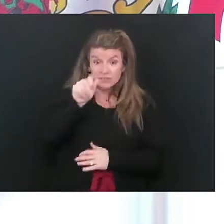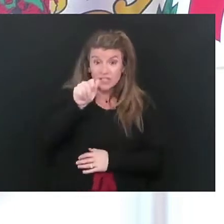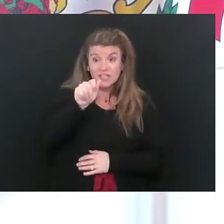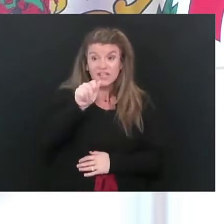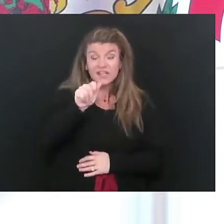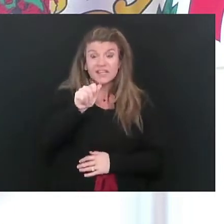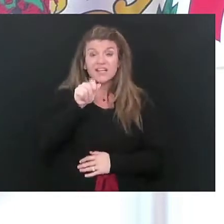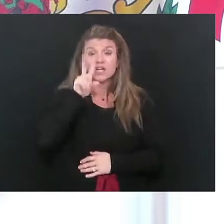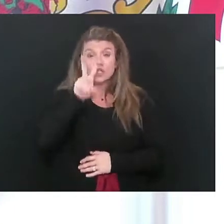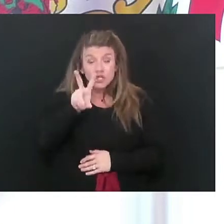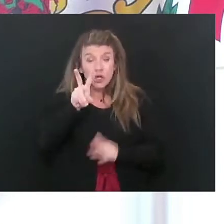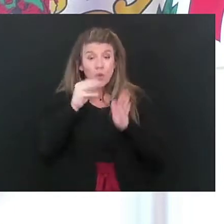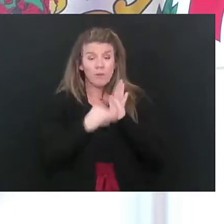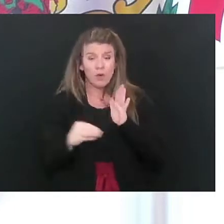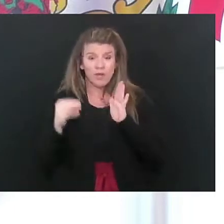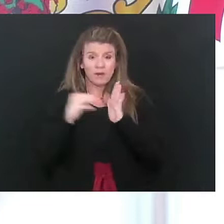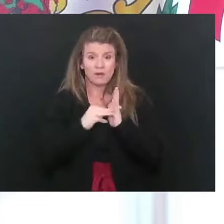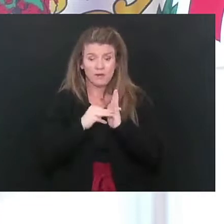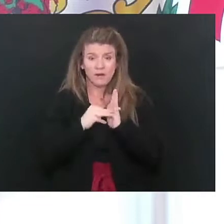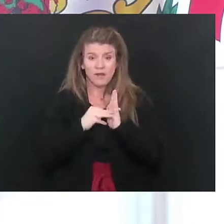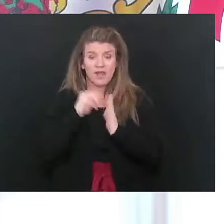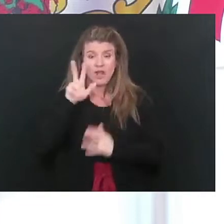of